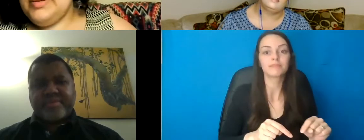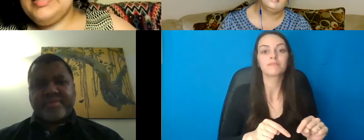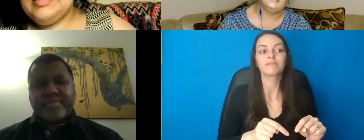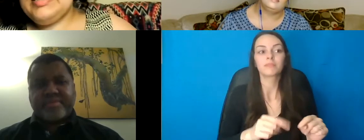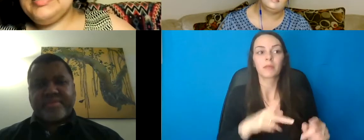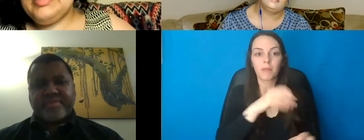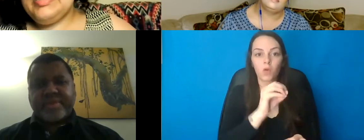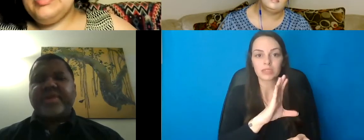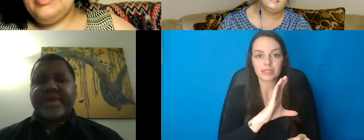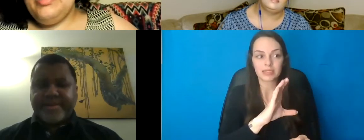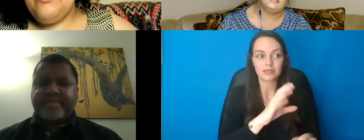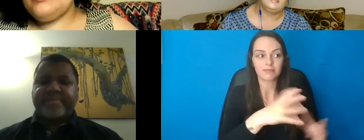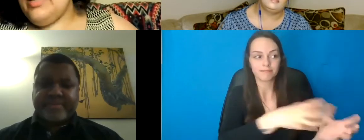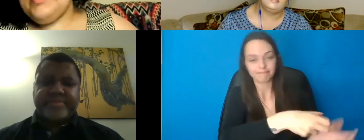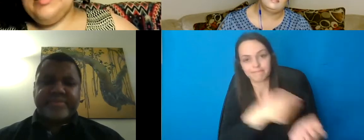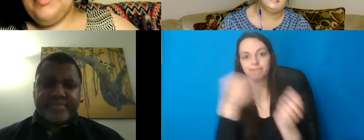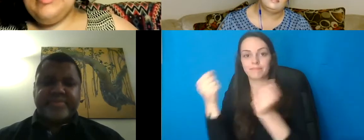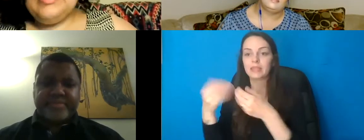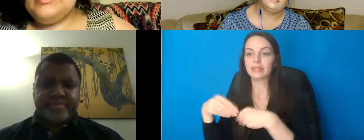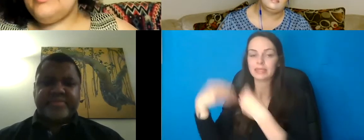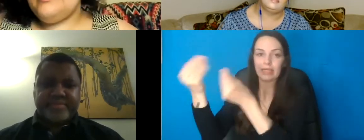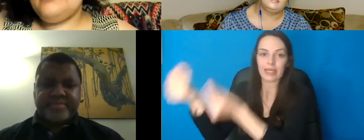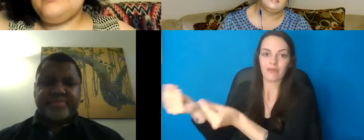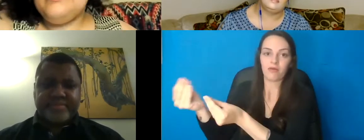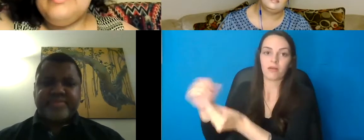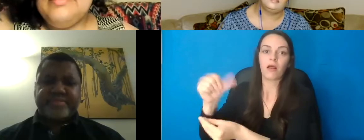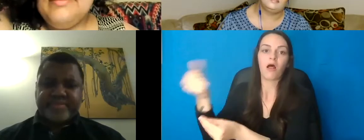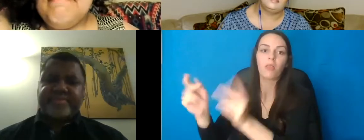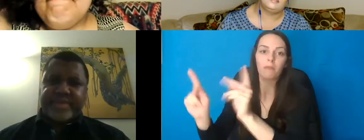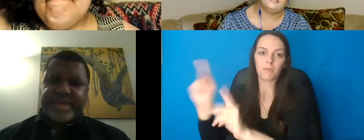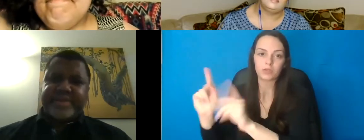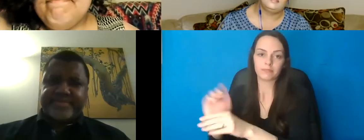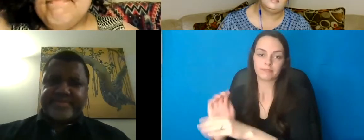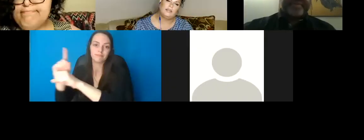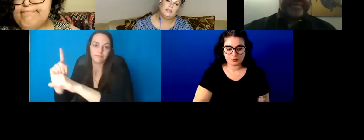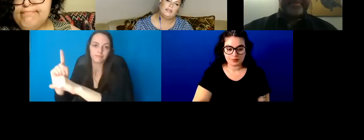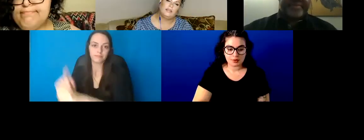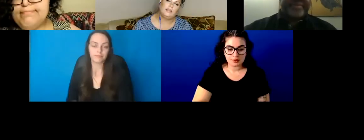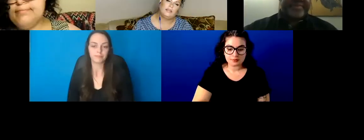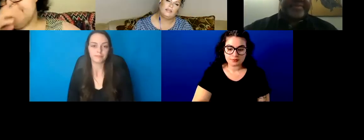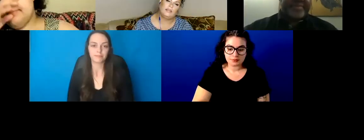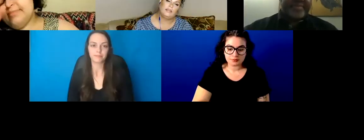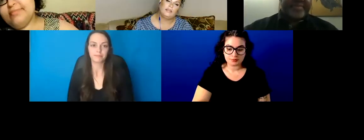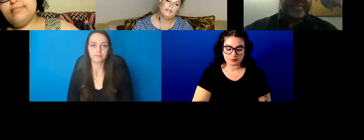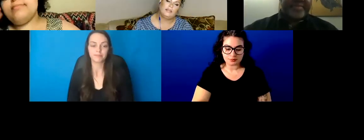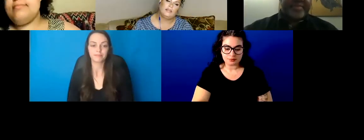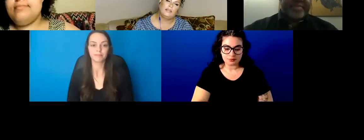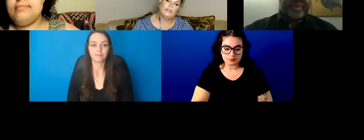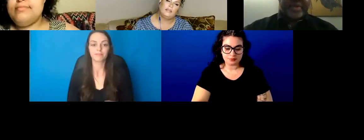of their treatments in order to give it to someone else.